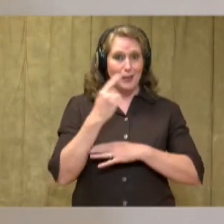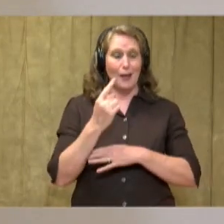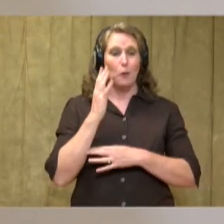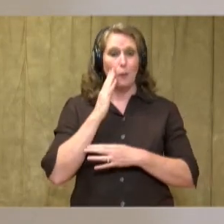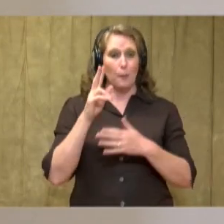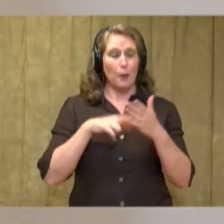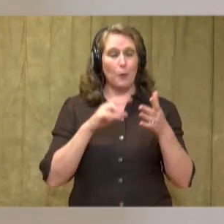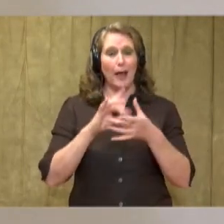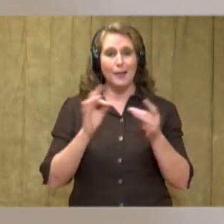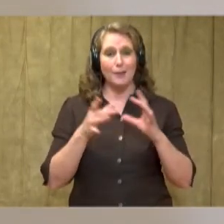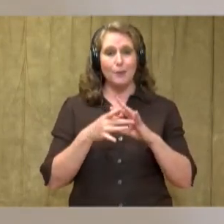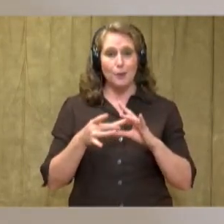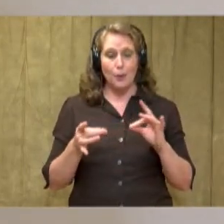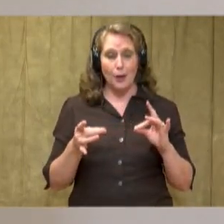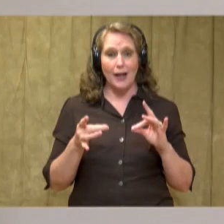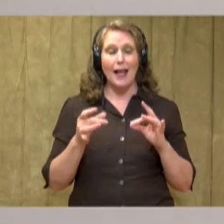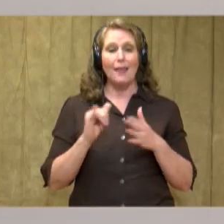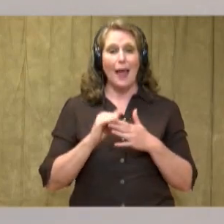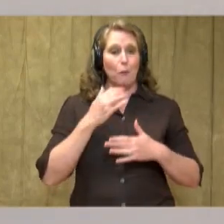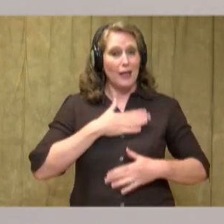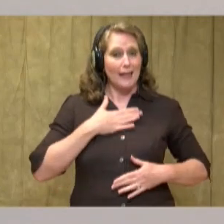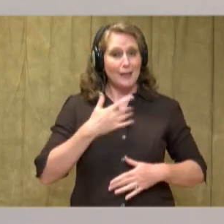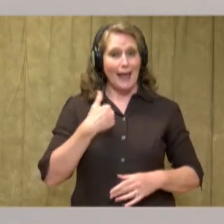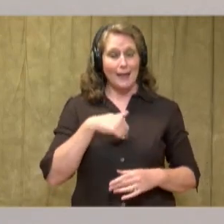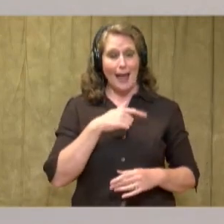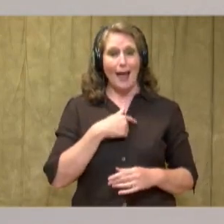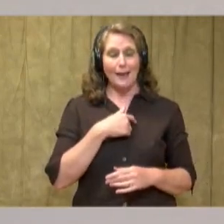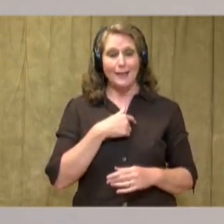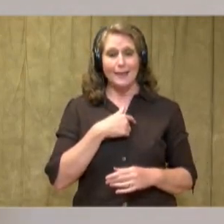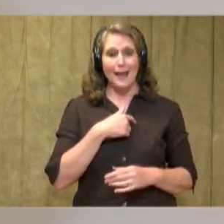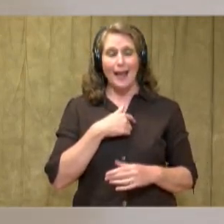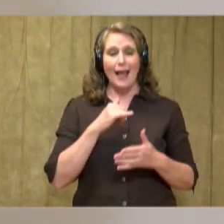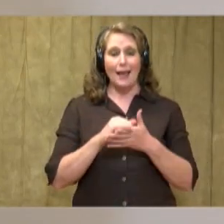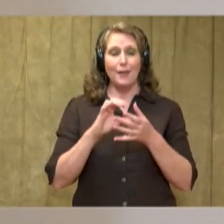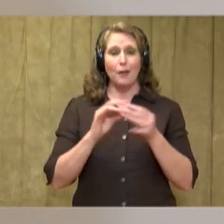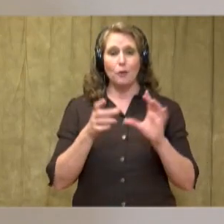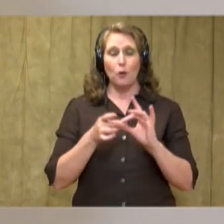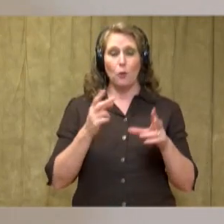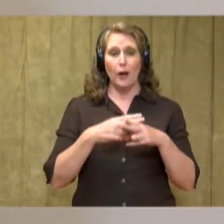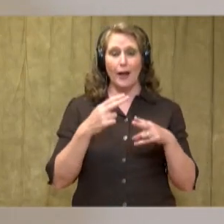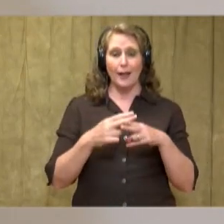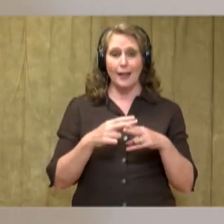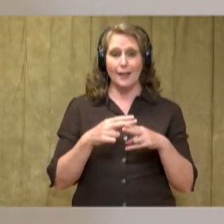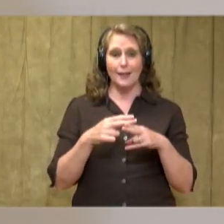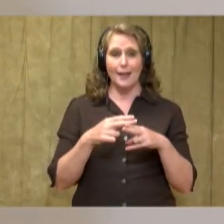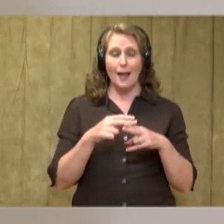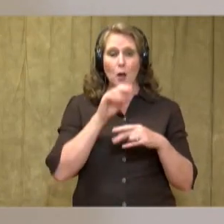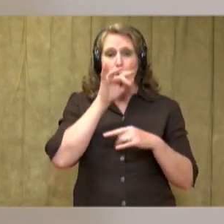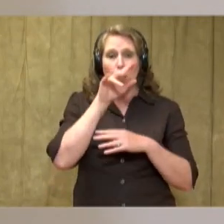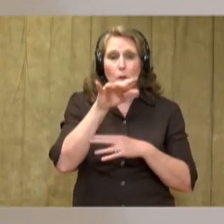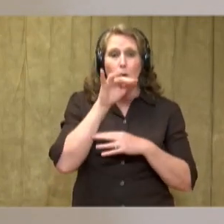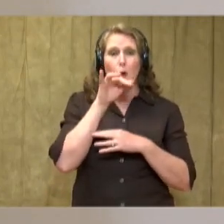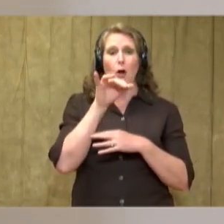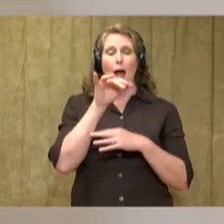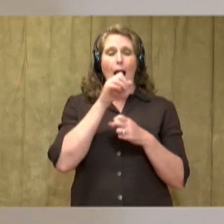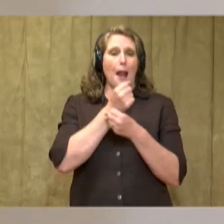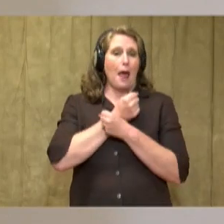to be reading a story that will entertain us. And our story today is called Dragons